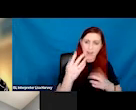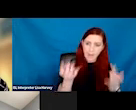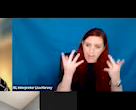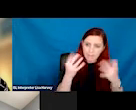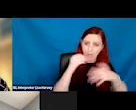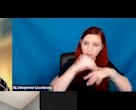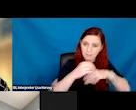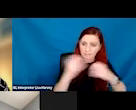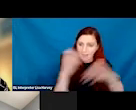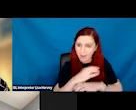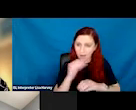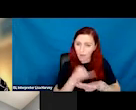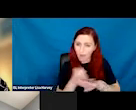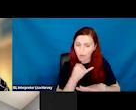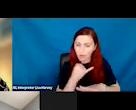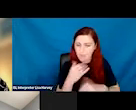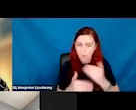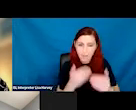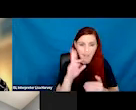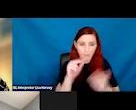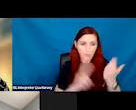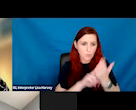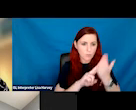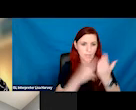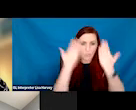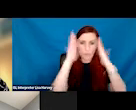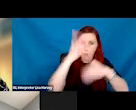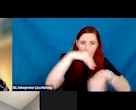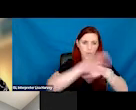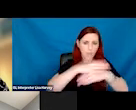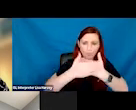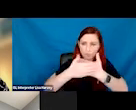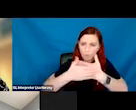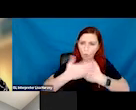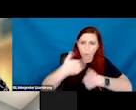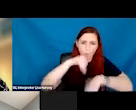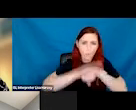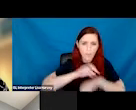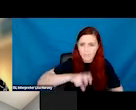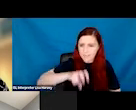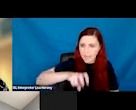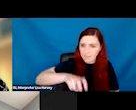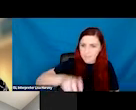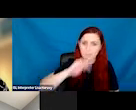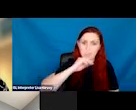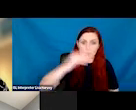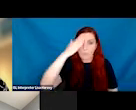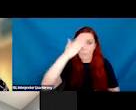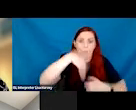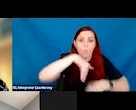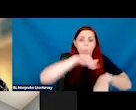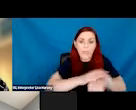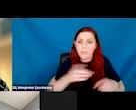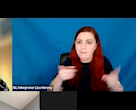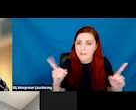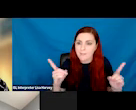clear. You can also use this to highlight things like doorways or steps so that you know when or where the hazard is going to